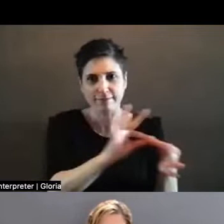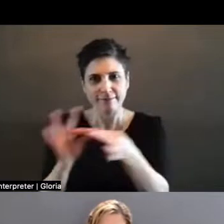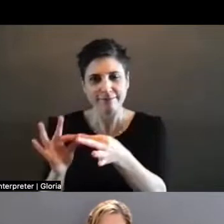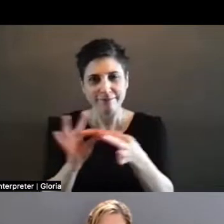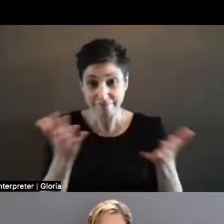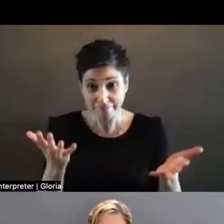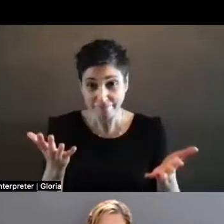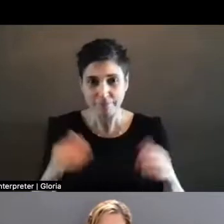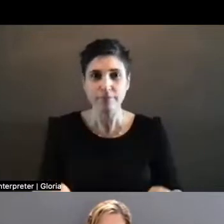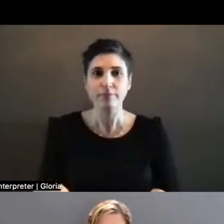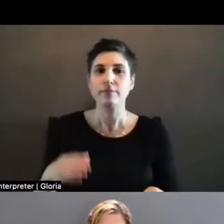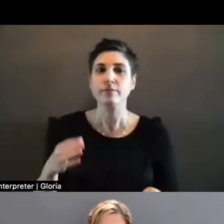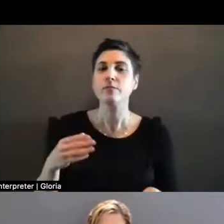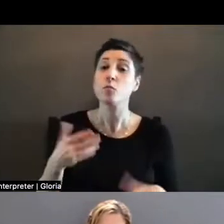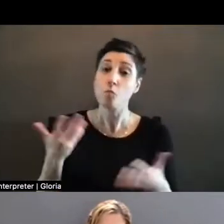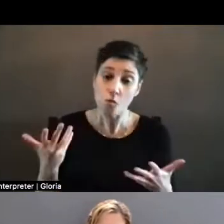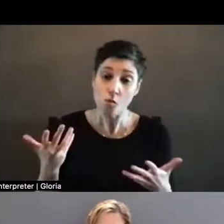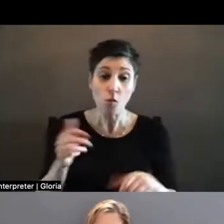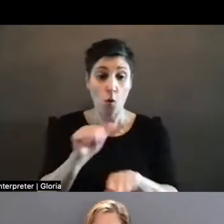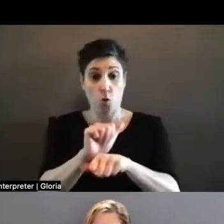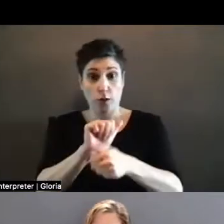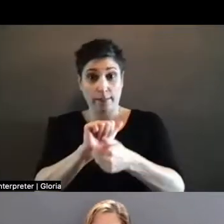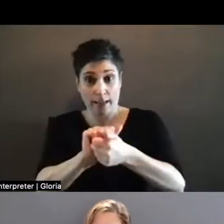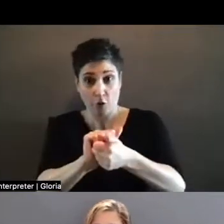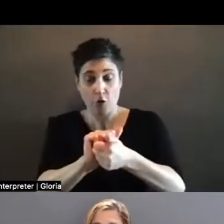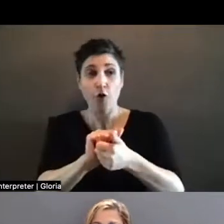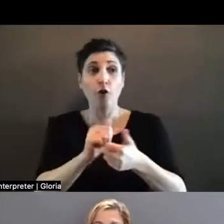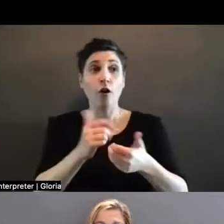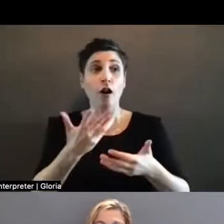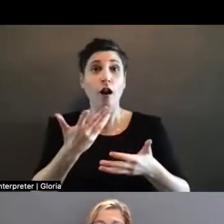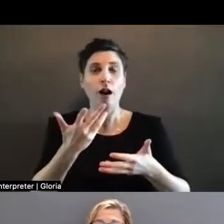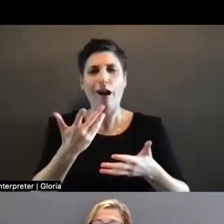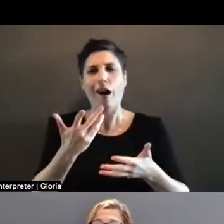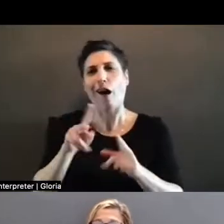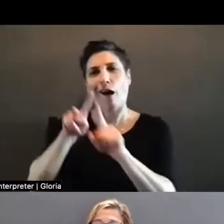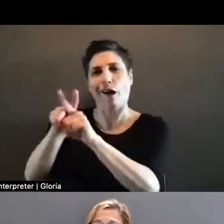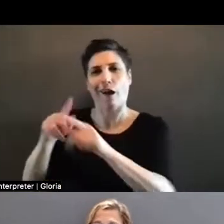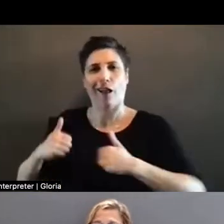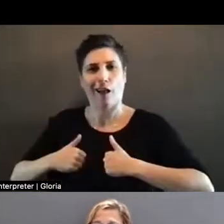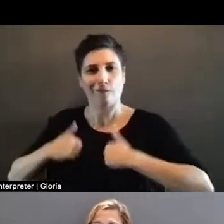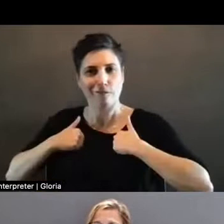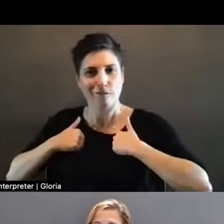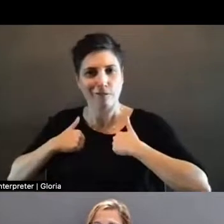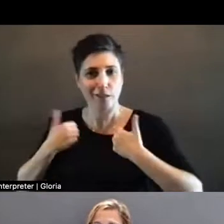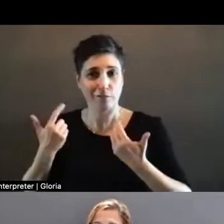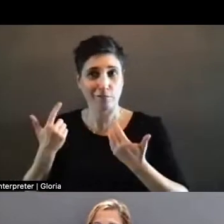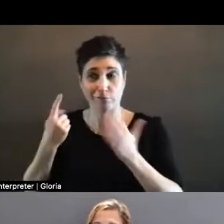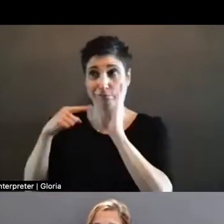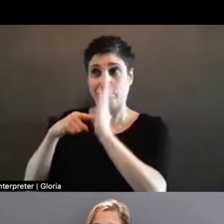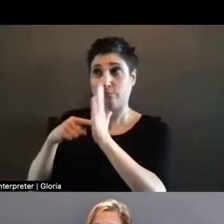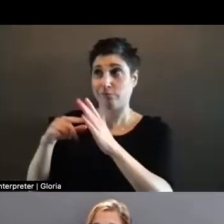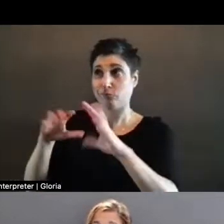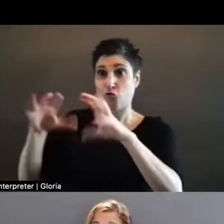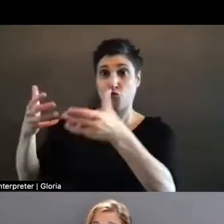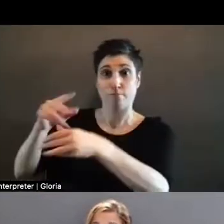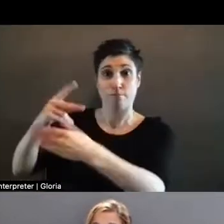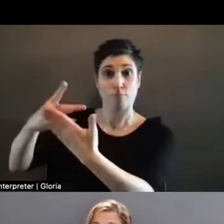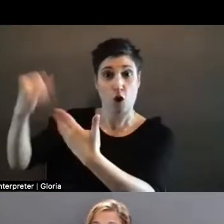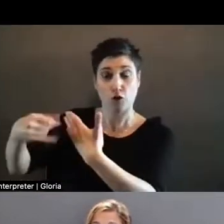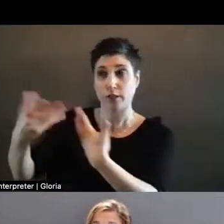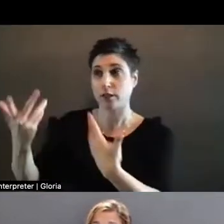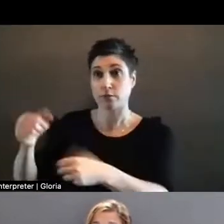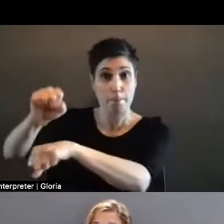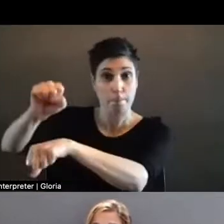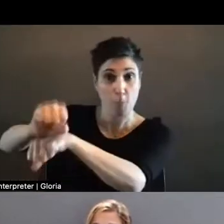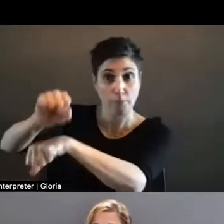Obviously, working with other people is a real life skill we draw on in everything from group projects to working at a job